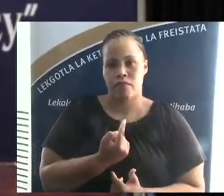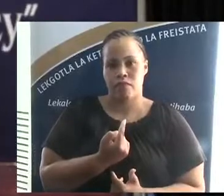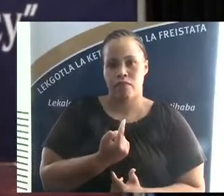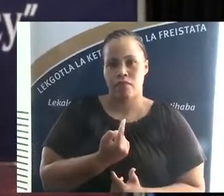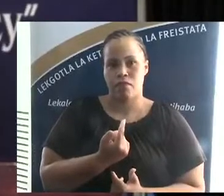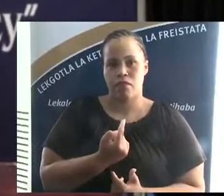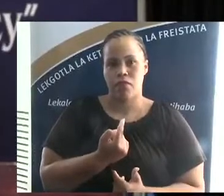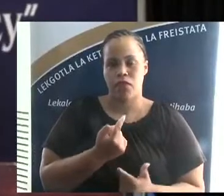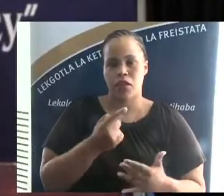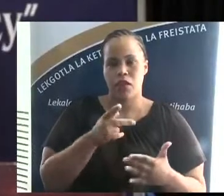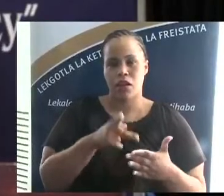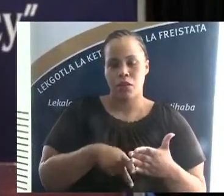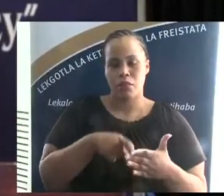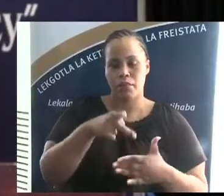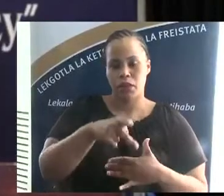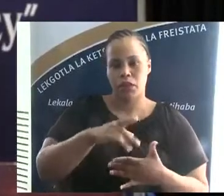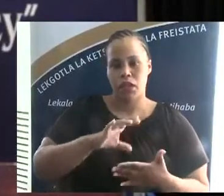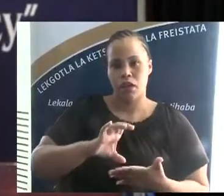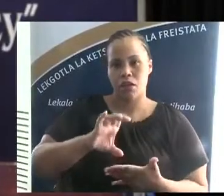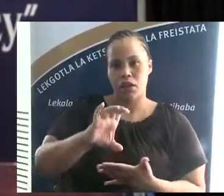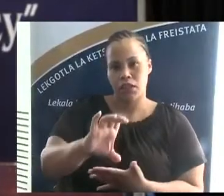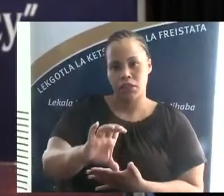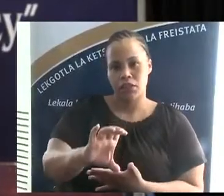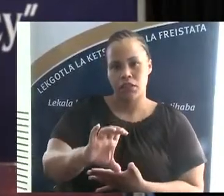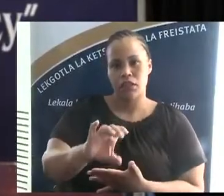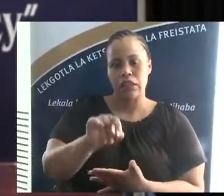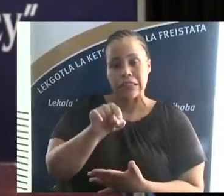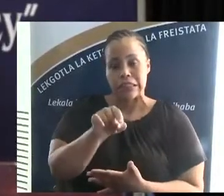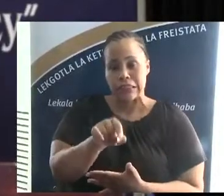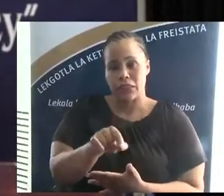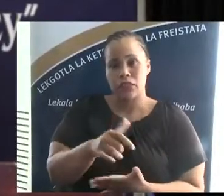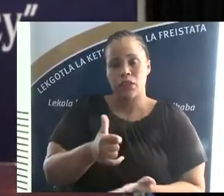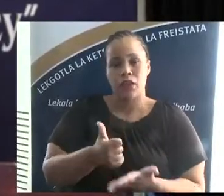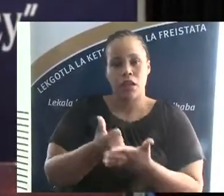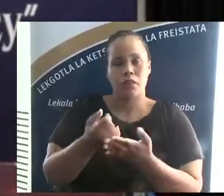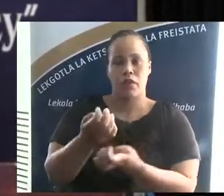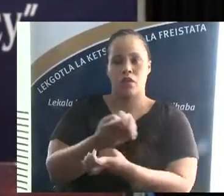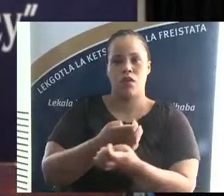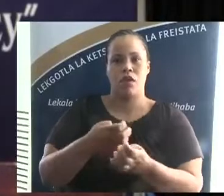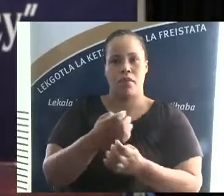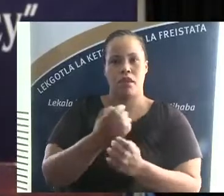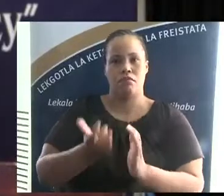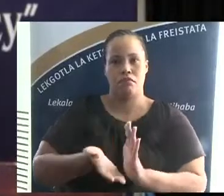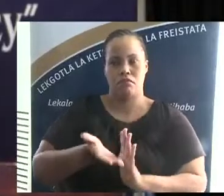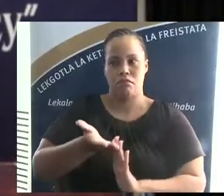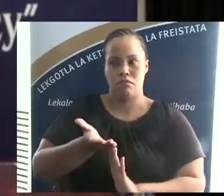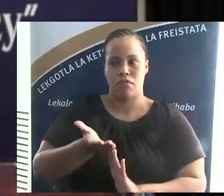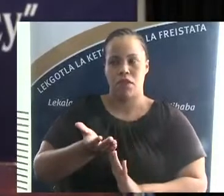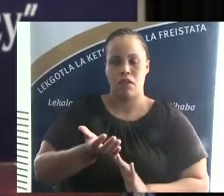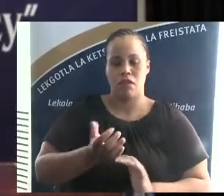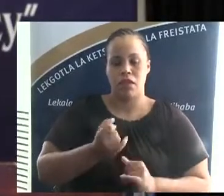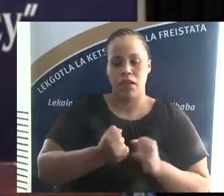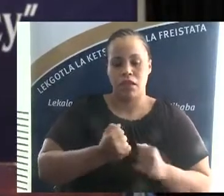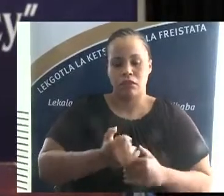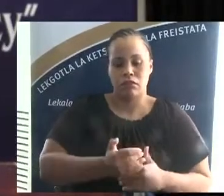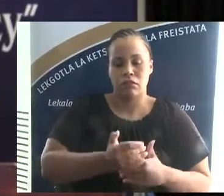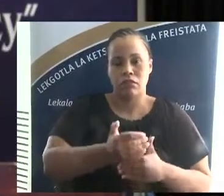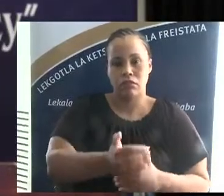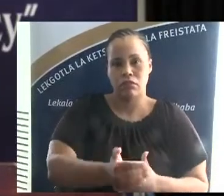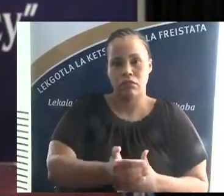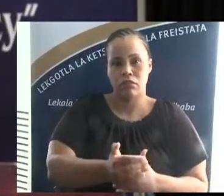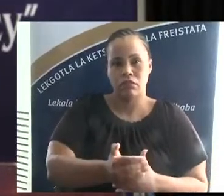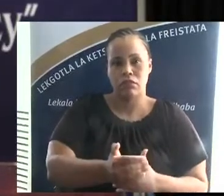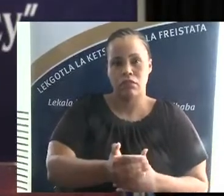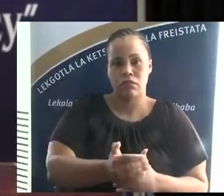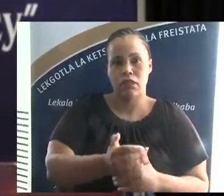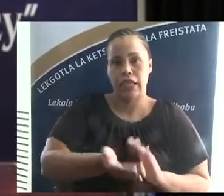towards projects have the potential to ignite the economy and must be increased over the medium-term expenditure